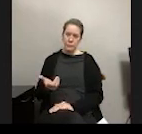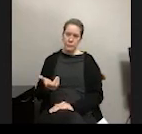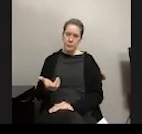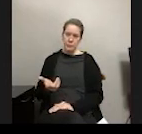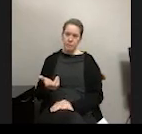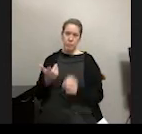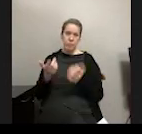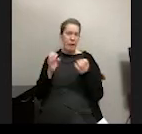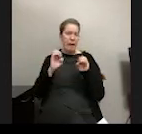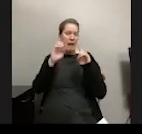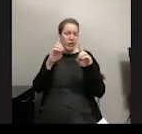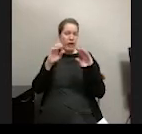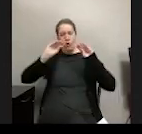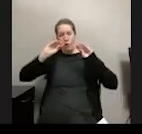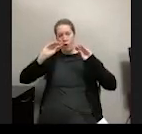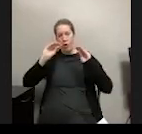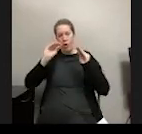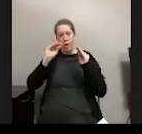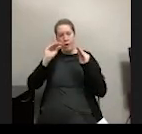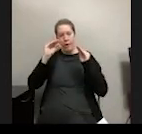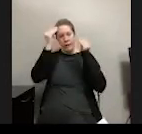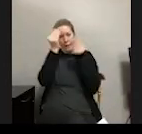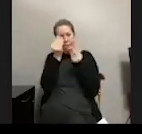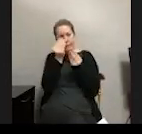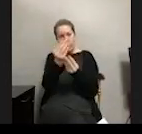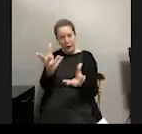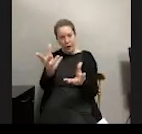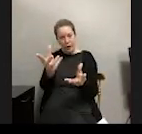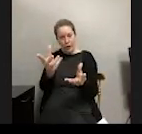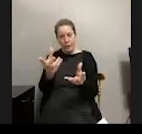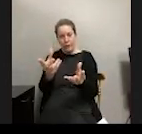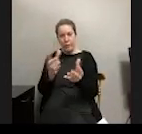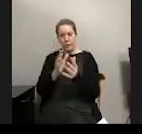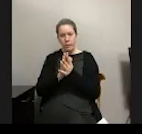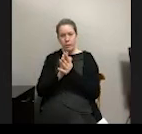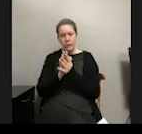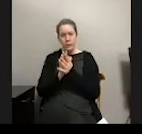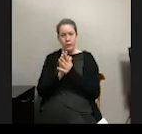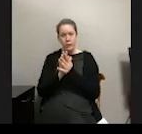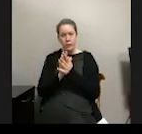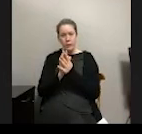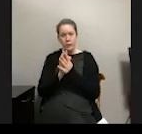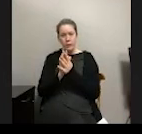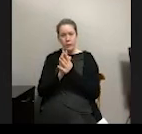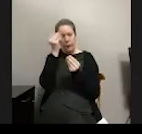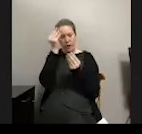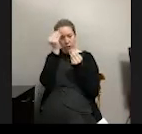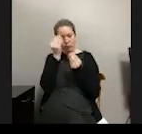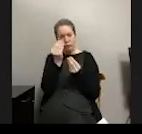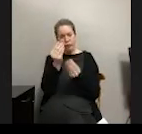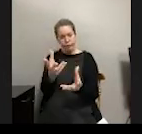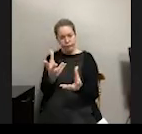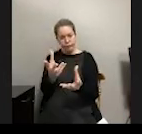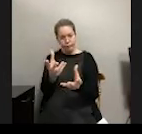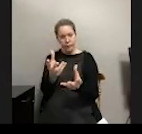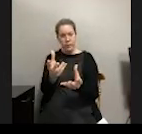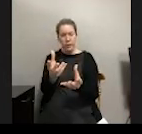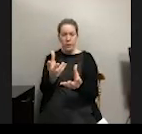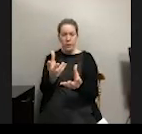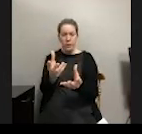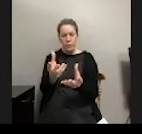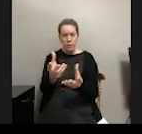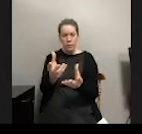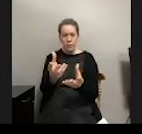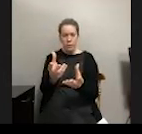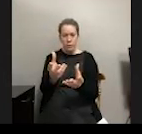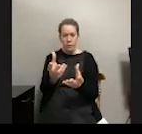or information comes in, so that you know that whatever those ideas are, they're being conveyed to people